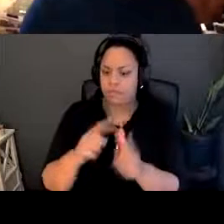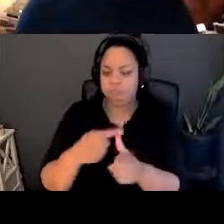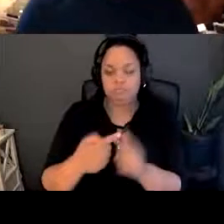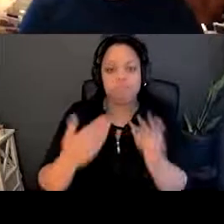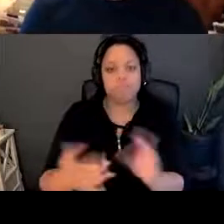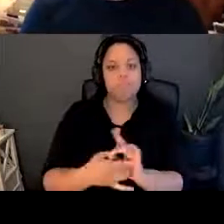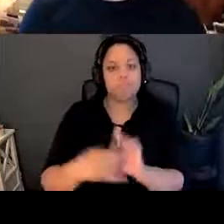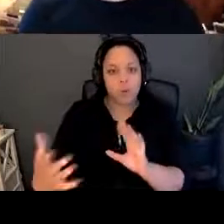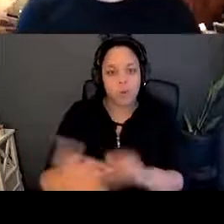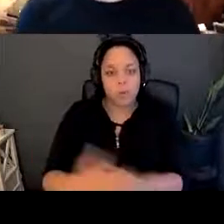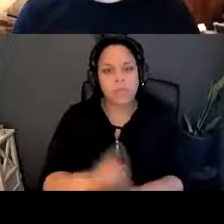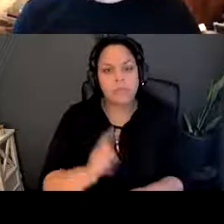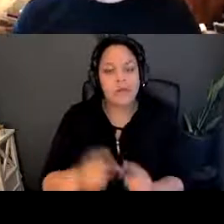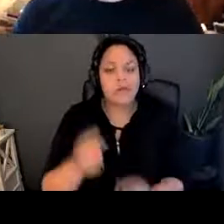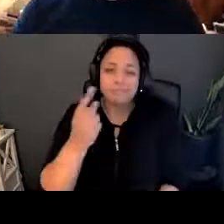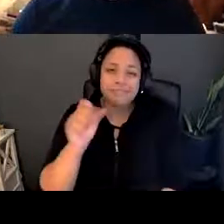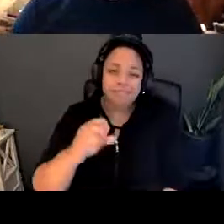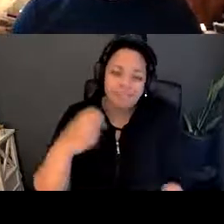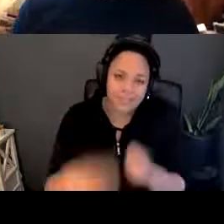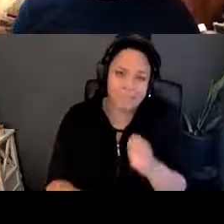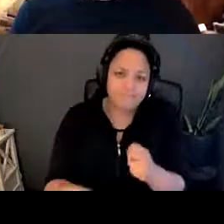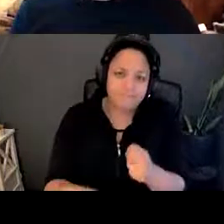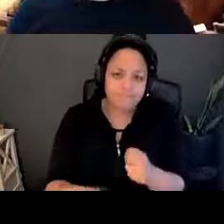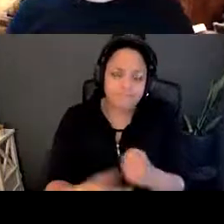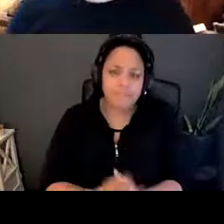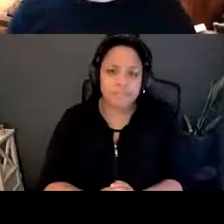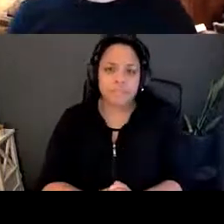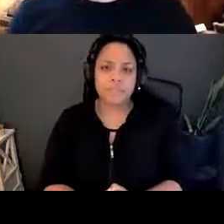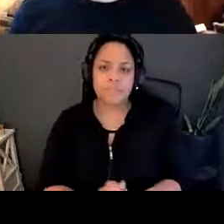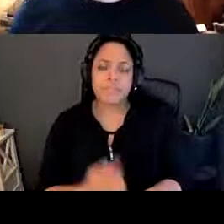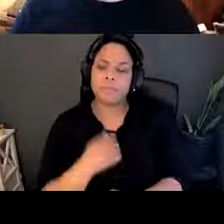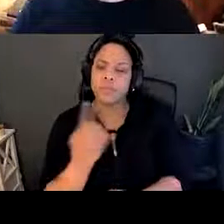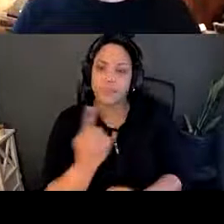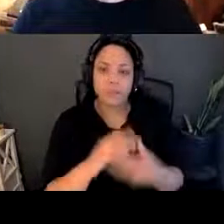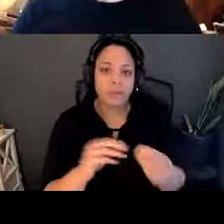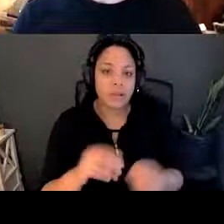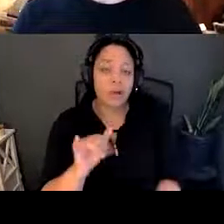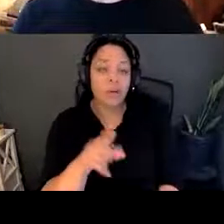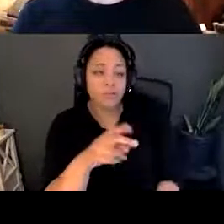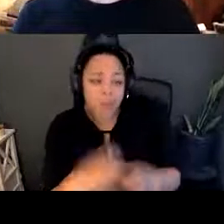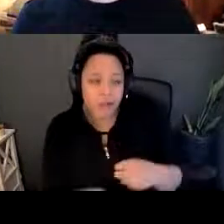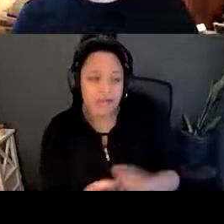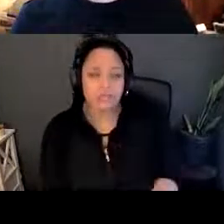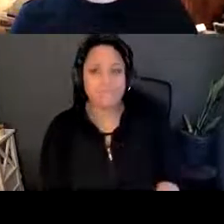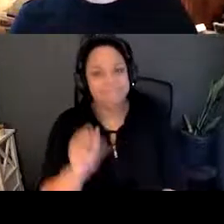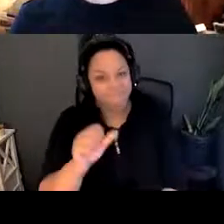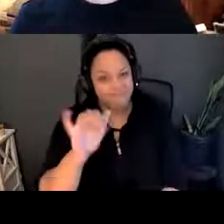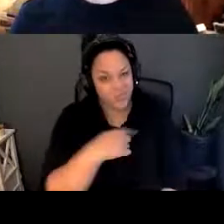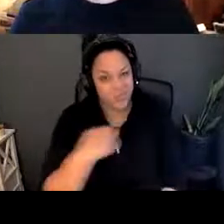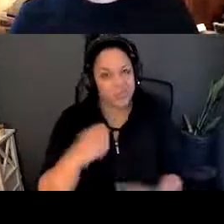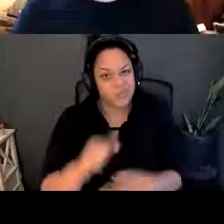it is an incredibly hard thing for them to do. And I always say, well, that's really hard. It's like, yeah, that's why we